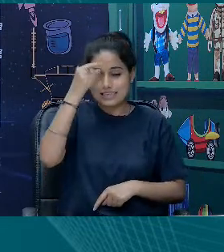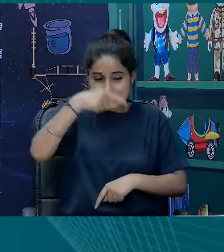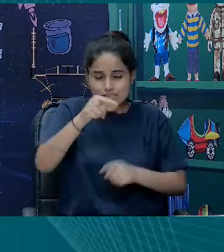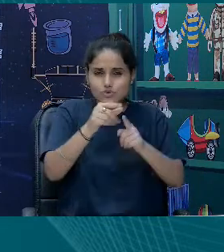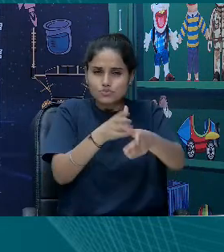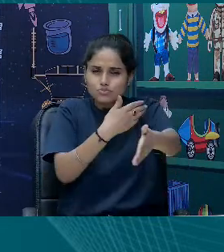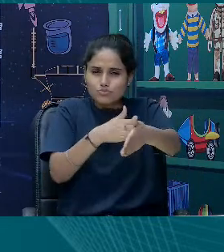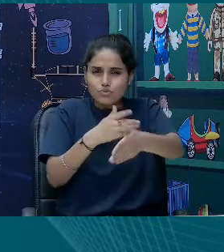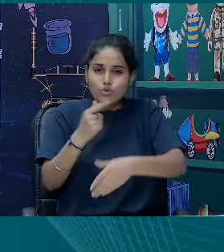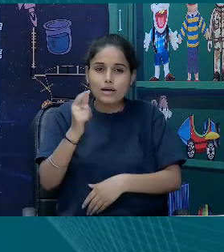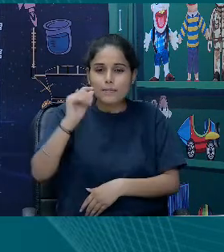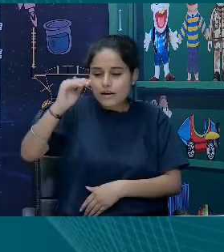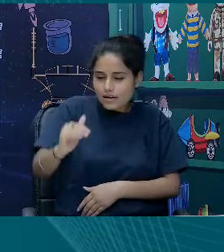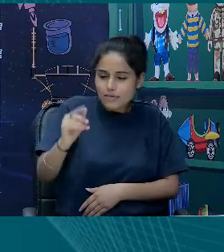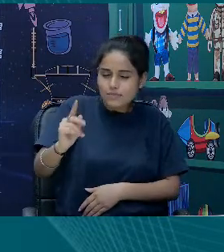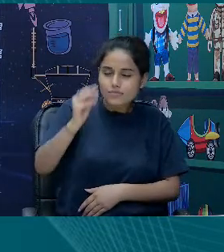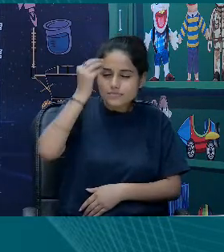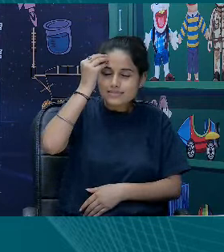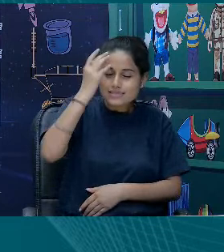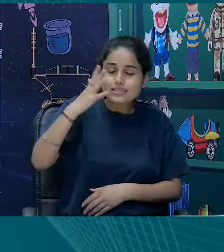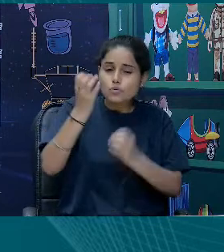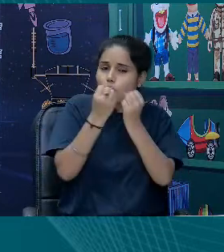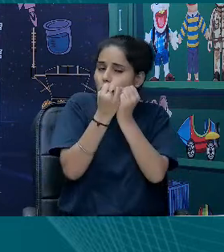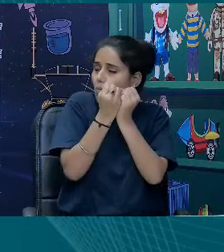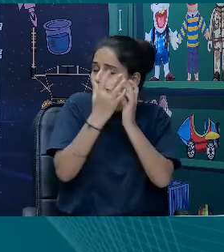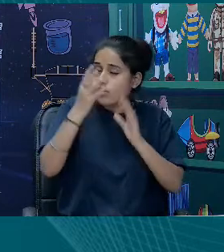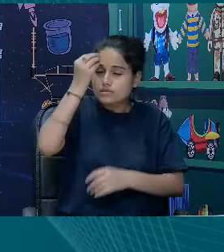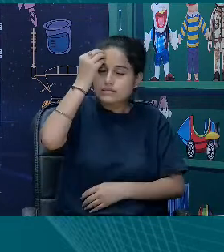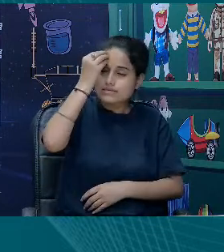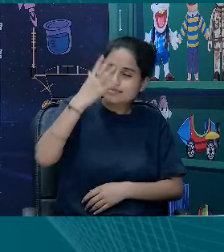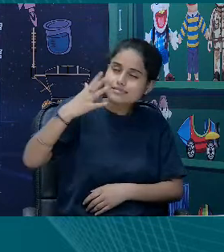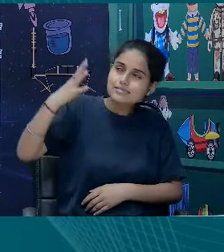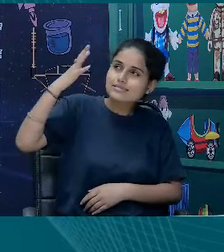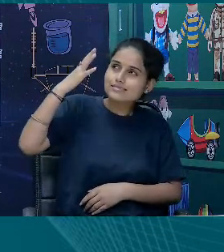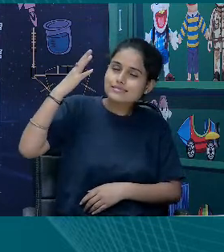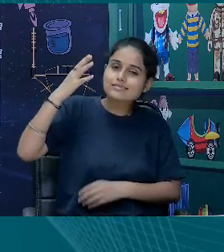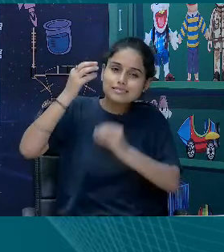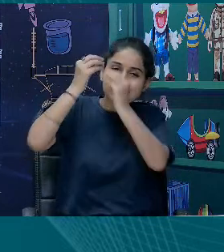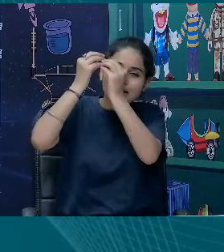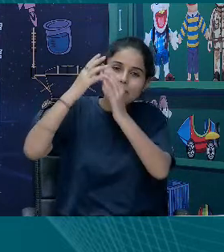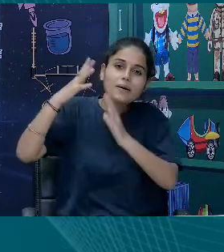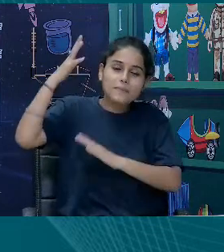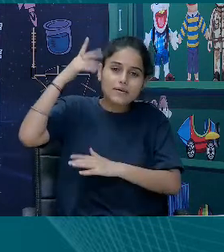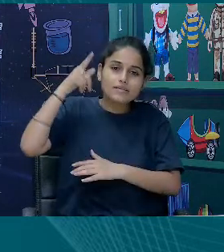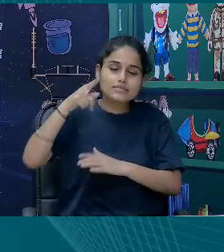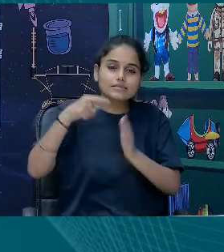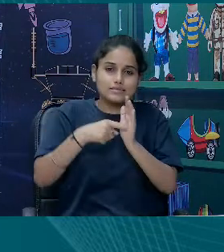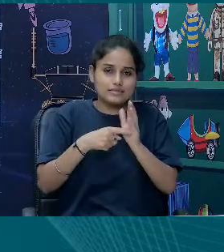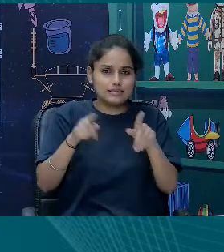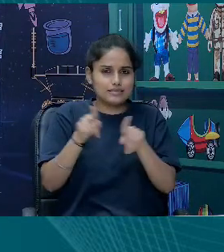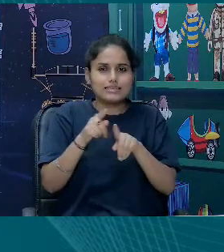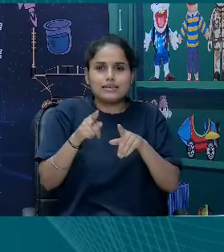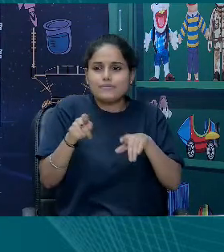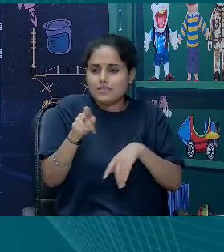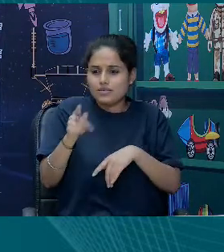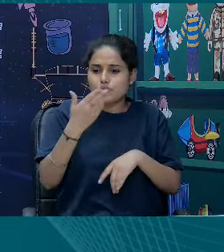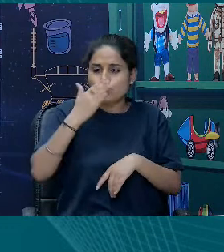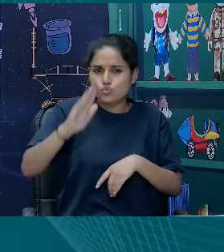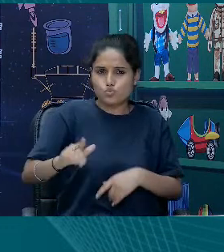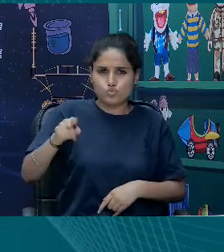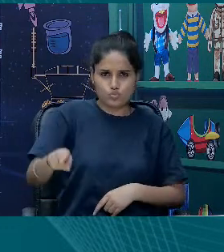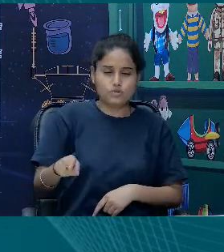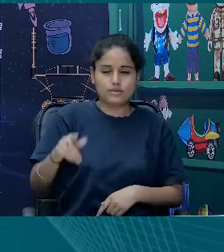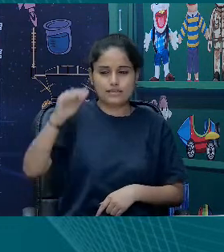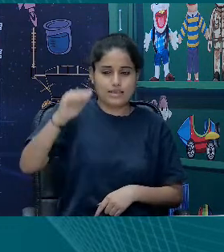the child. As a child, we imagine so many things, you know. So this poem tells us about like how the child thinks